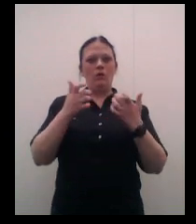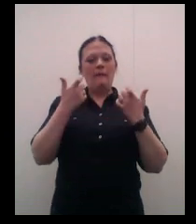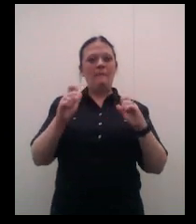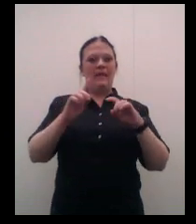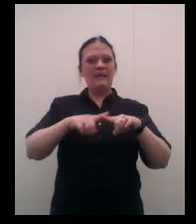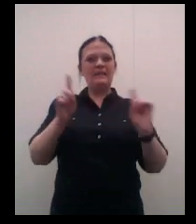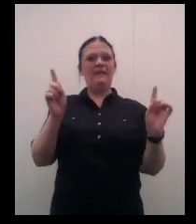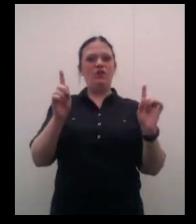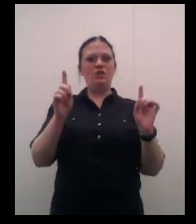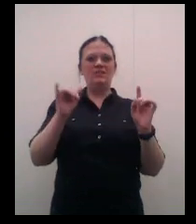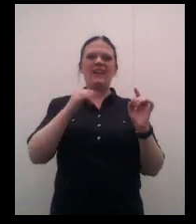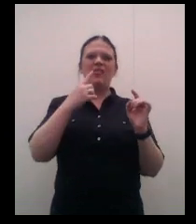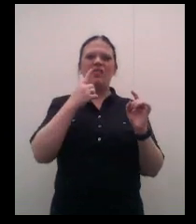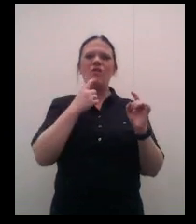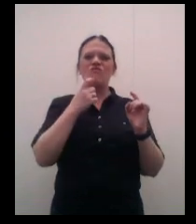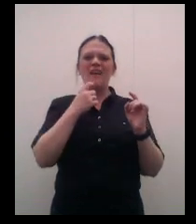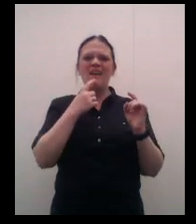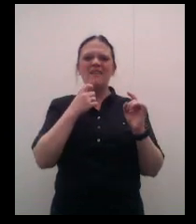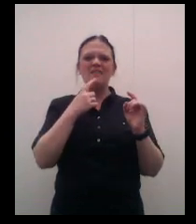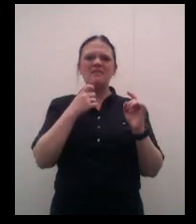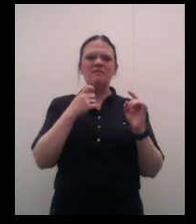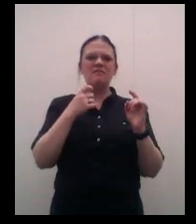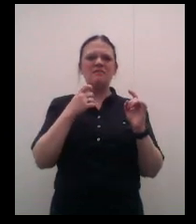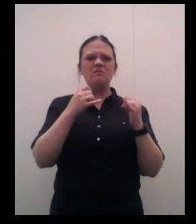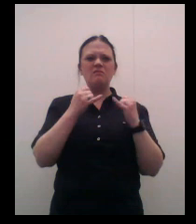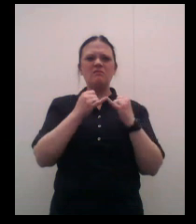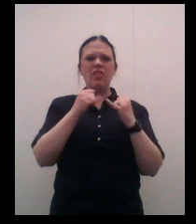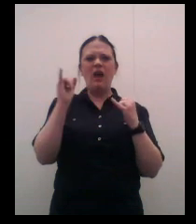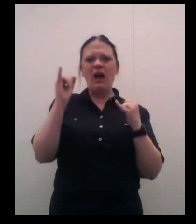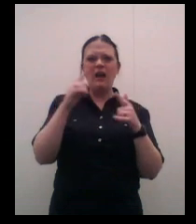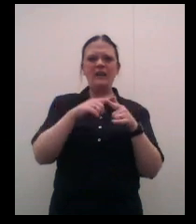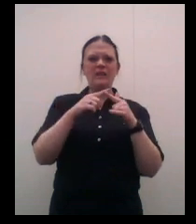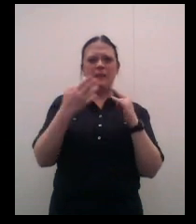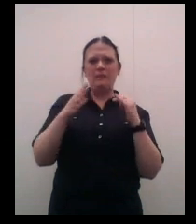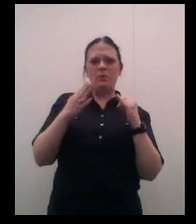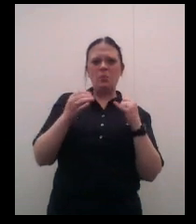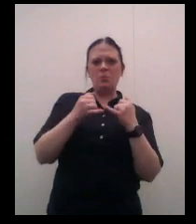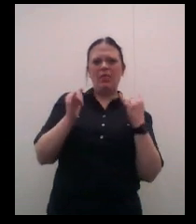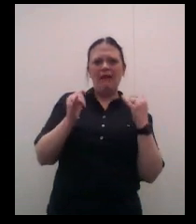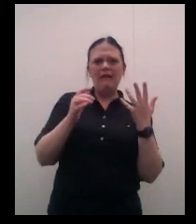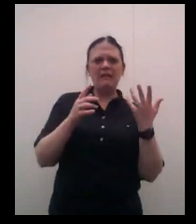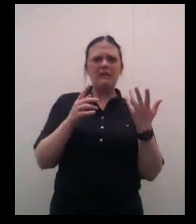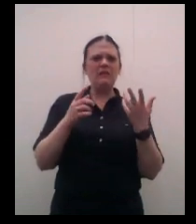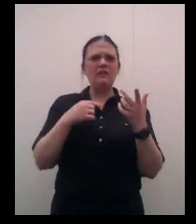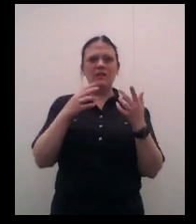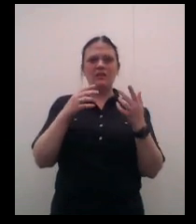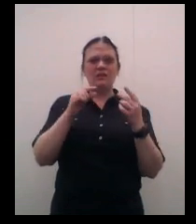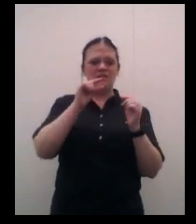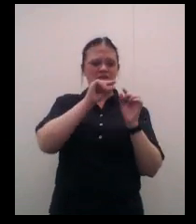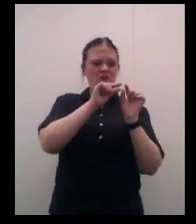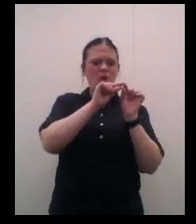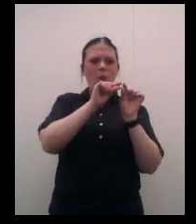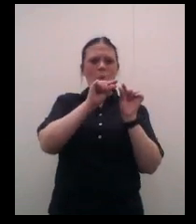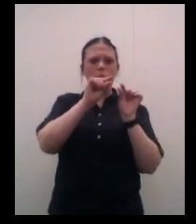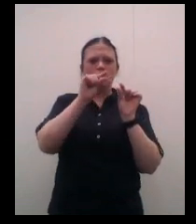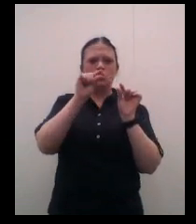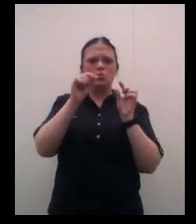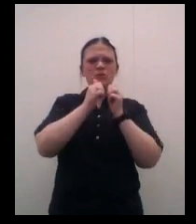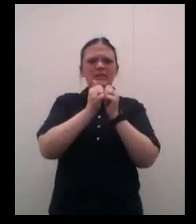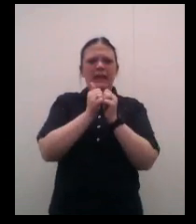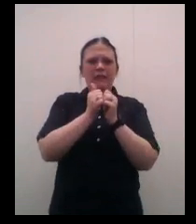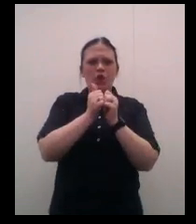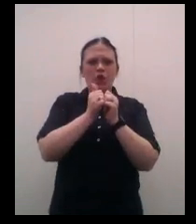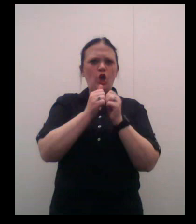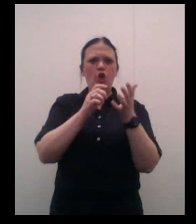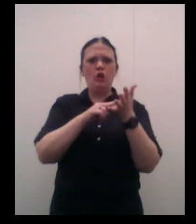the reddish line, the cranberry line, so to speak, and the blue line. When they're real closer together, that's not a good sign. That means that there's